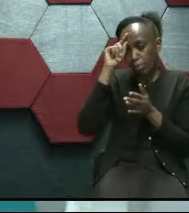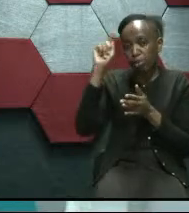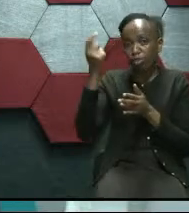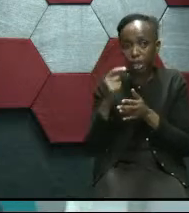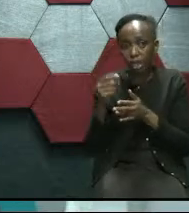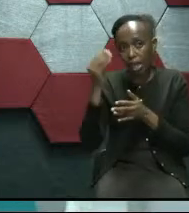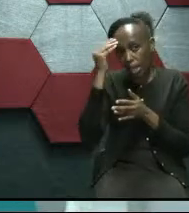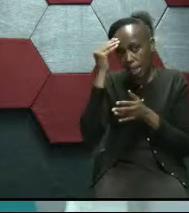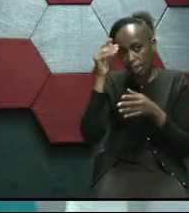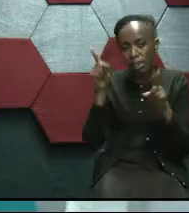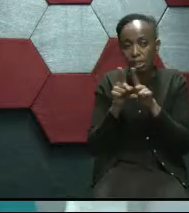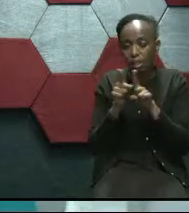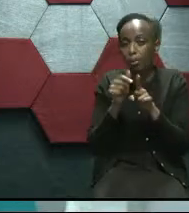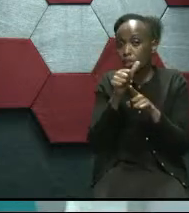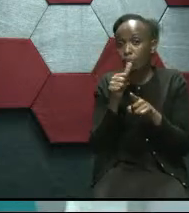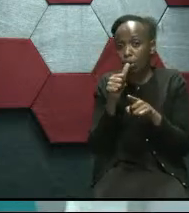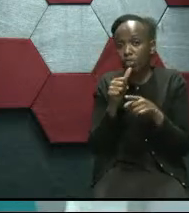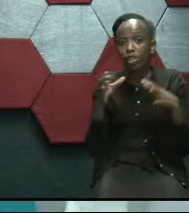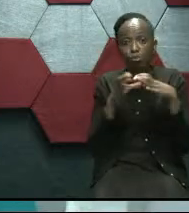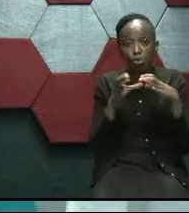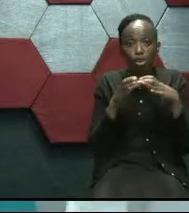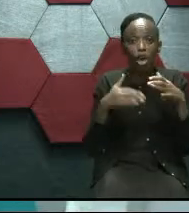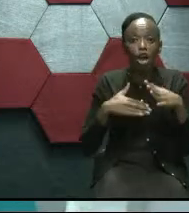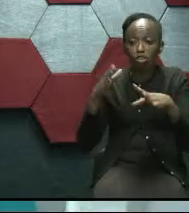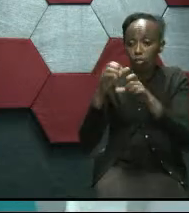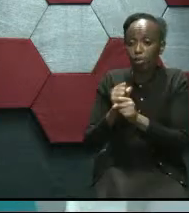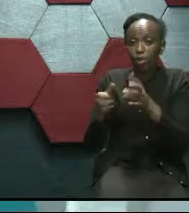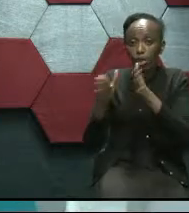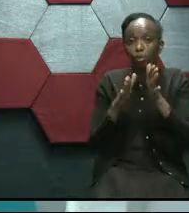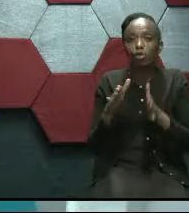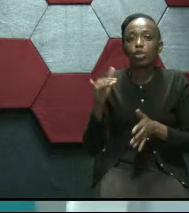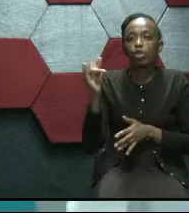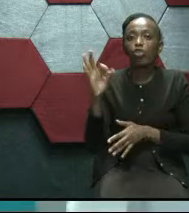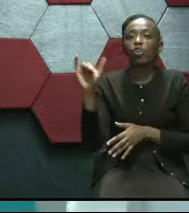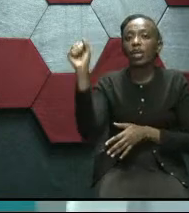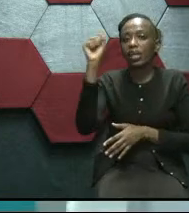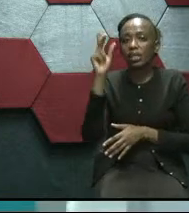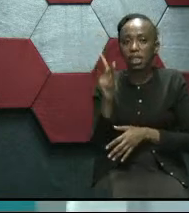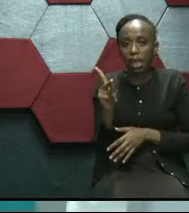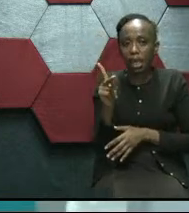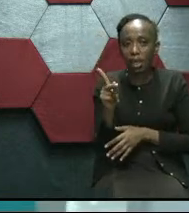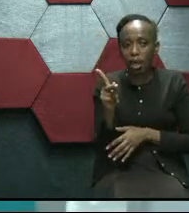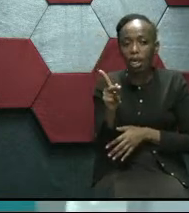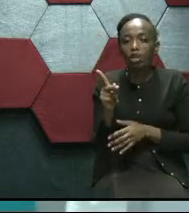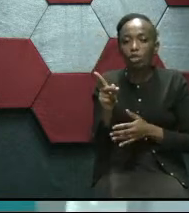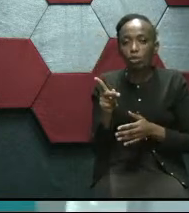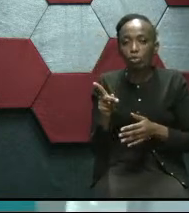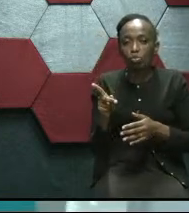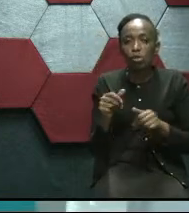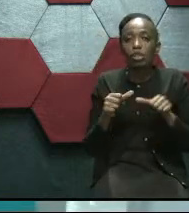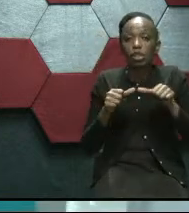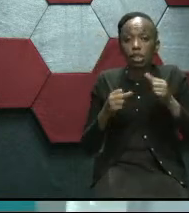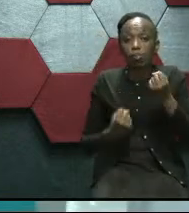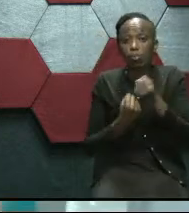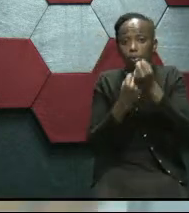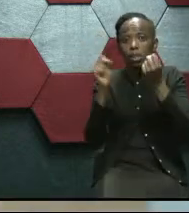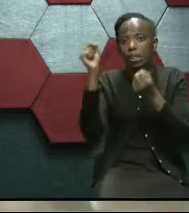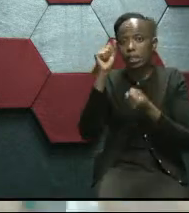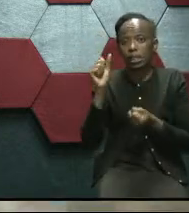academia and private sector have grasped the opportunity of YSK to embed STEM skills in schools nationwide.